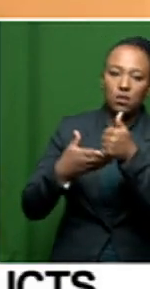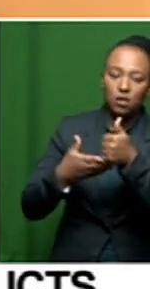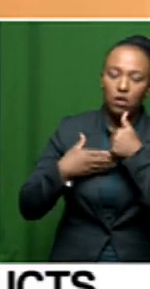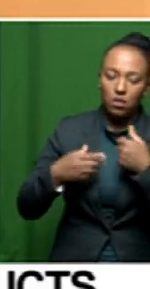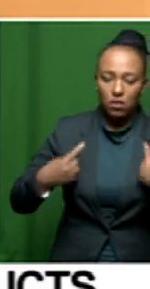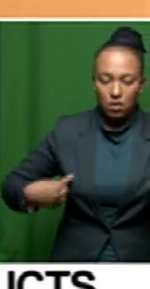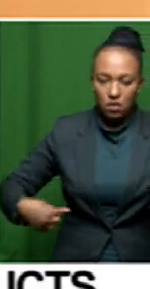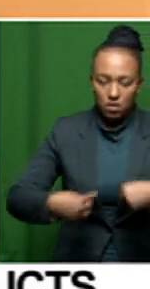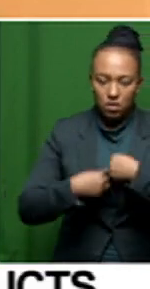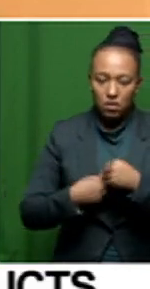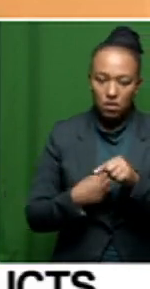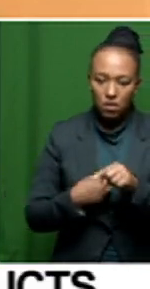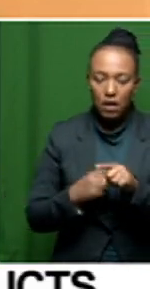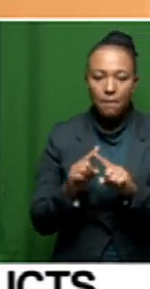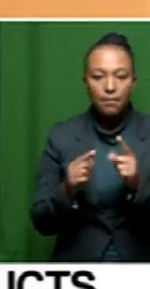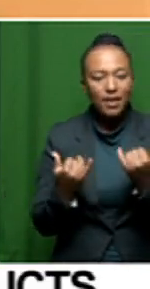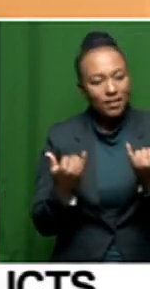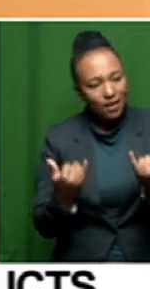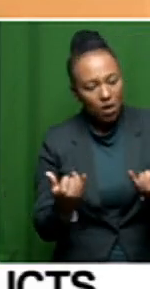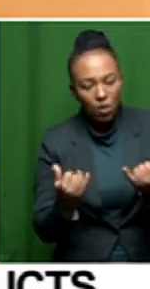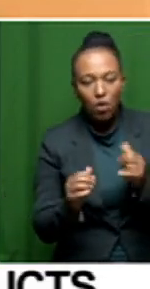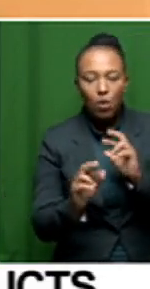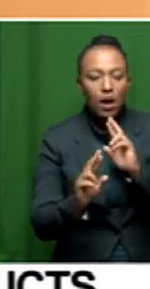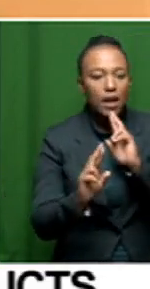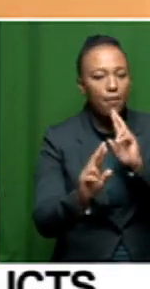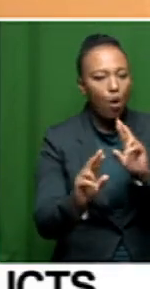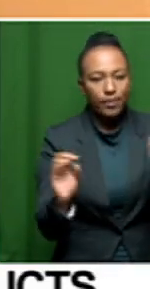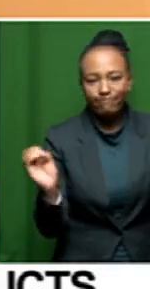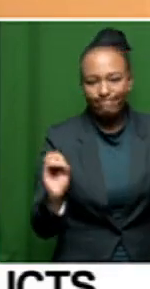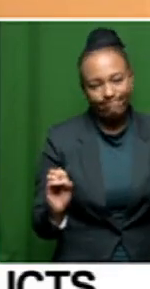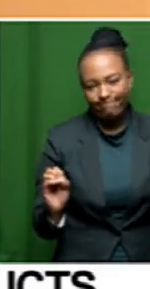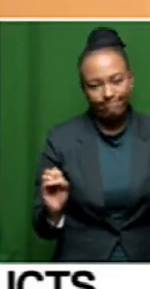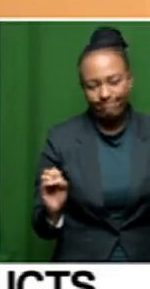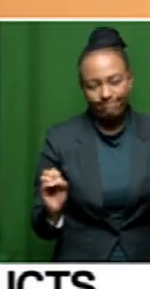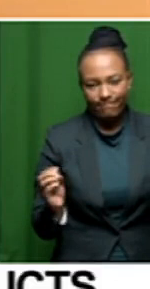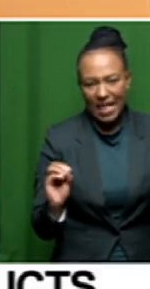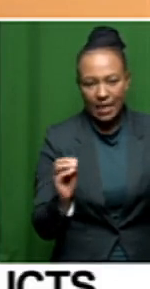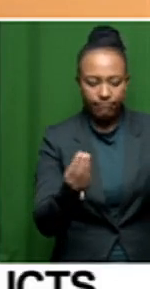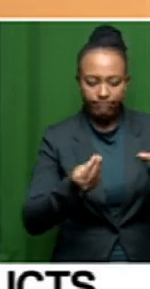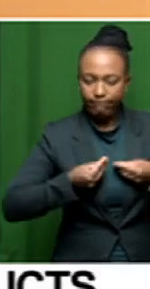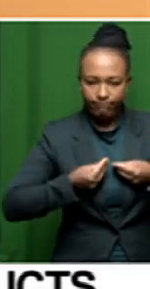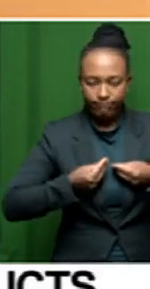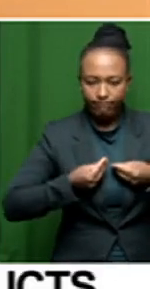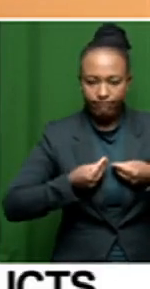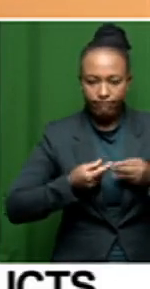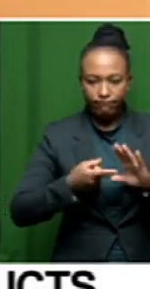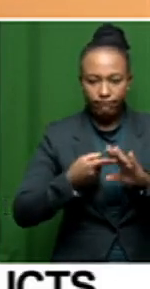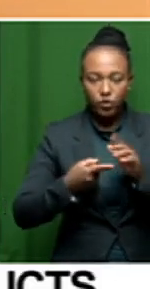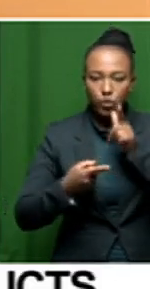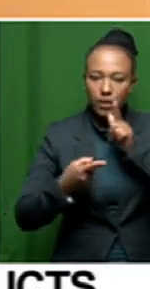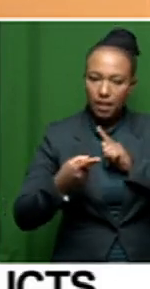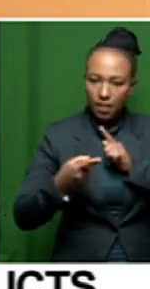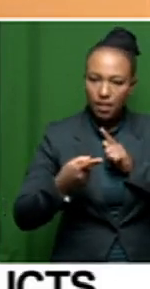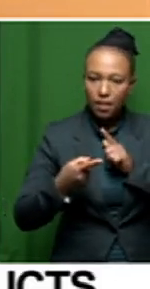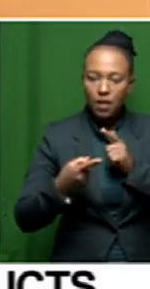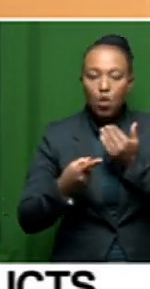the beginning, we don't have a report that is telling us, one,